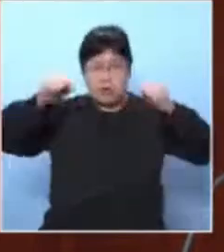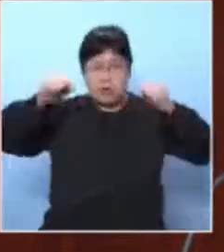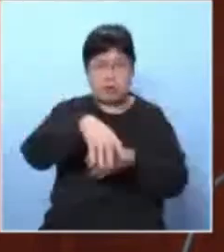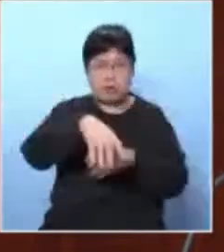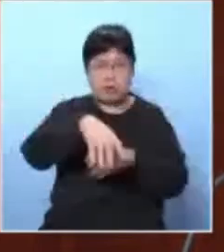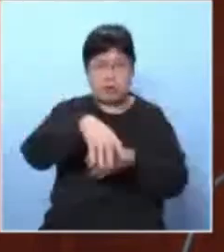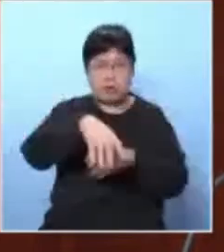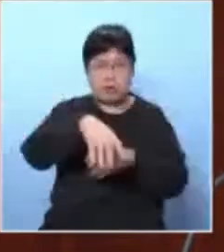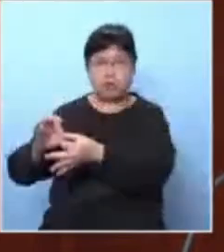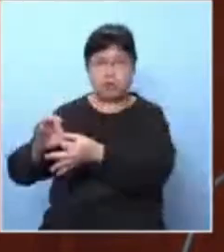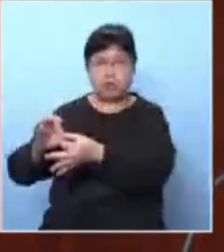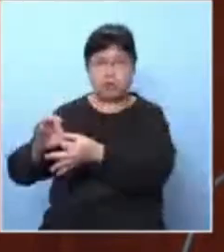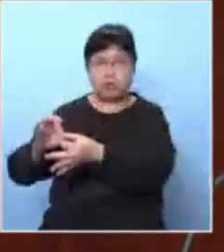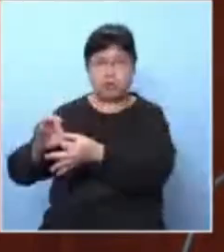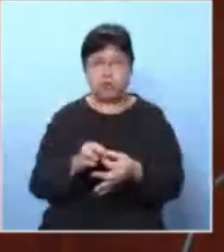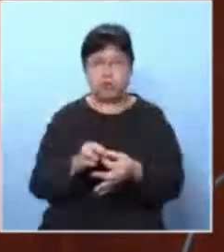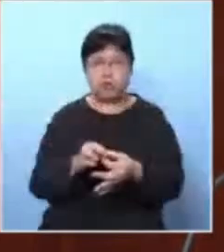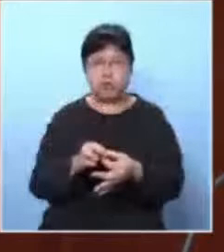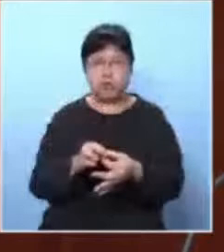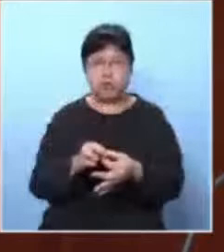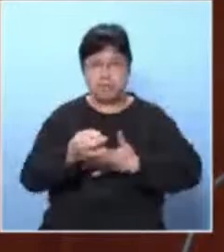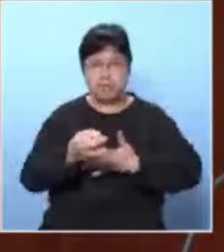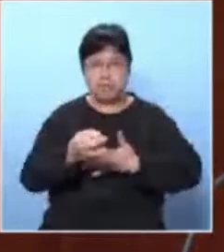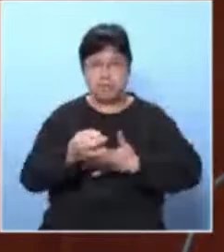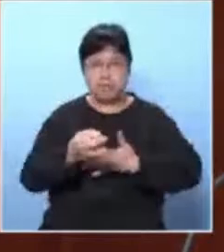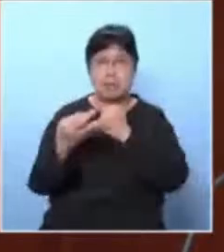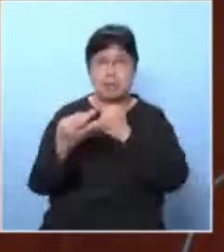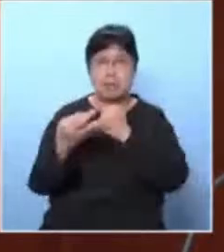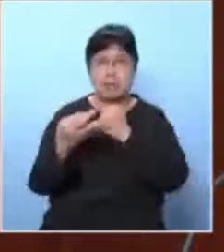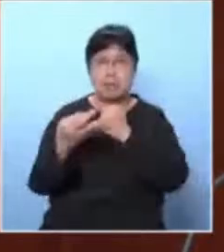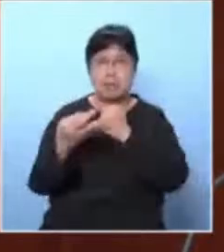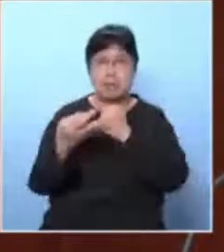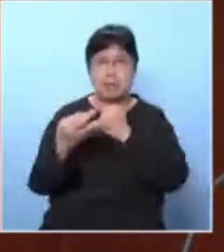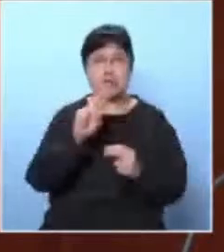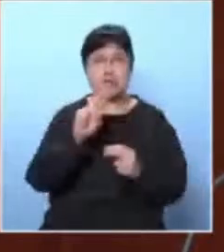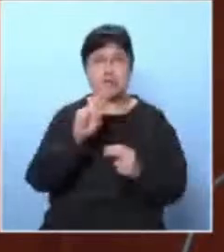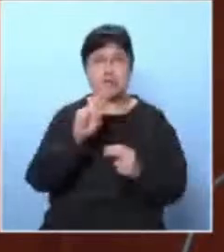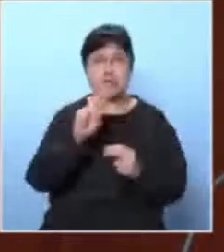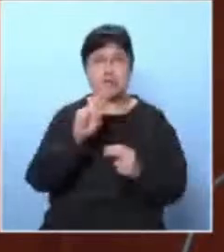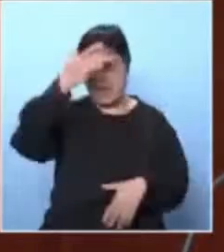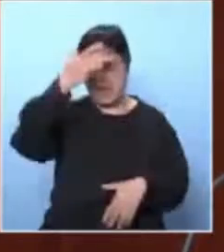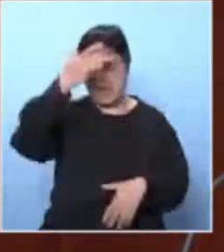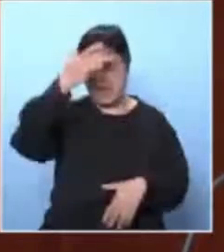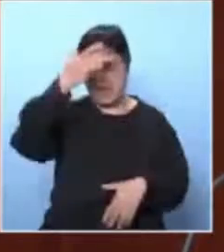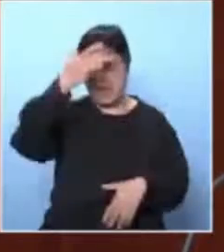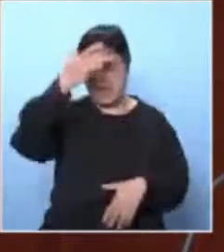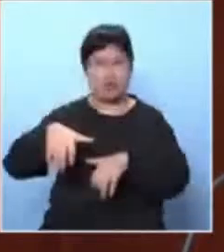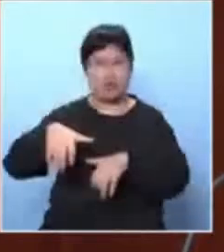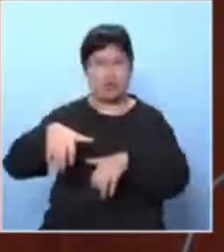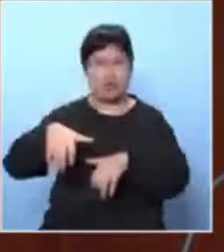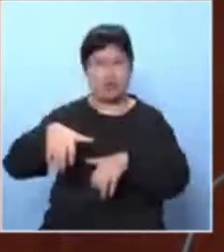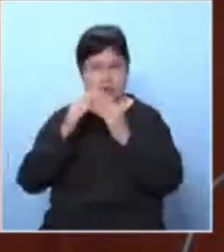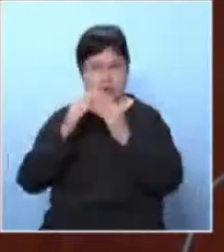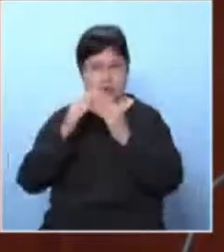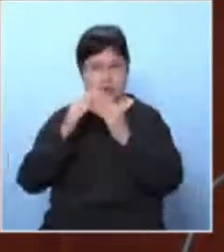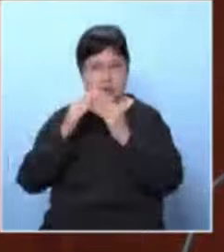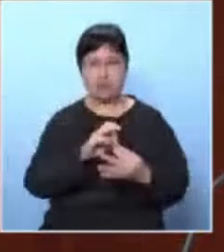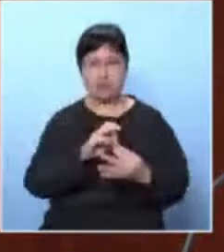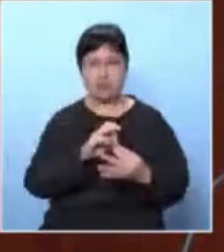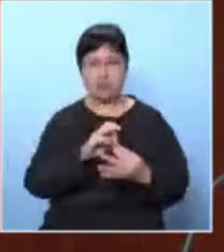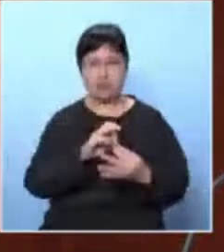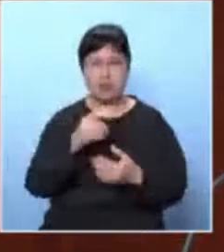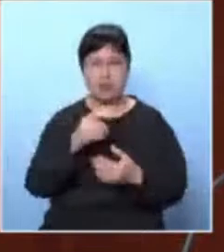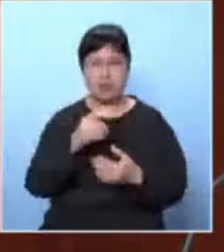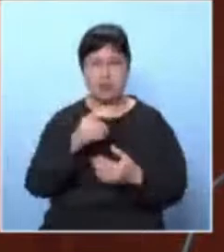general. And 3. Hong Shui Q Ha Chun, running through Hong Shui Q Ha Chun NDA and Yuen Long South development